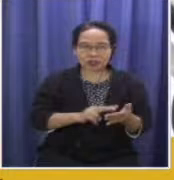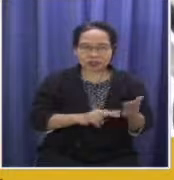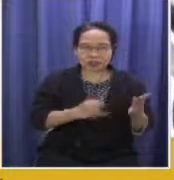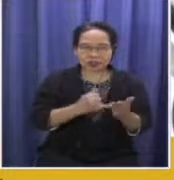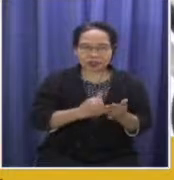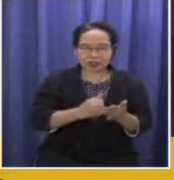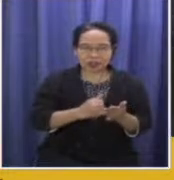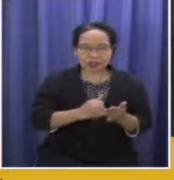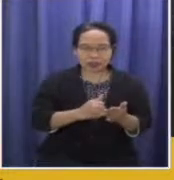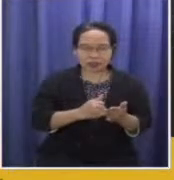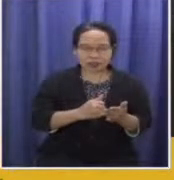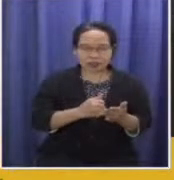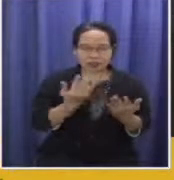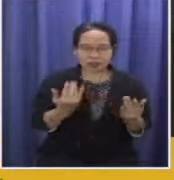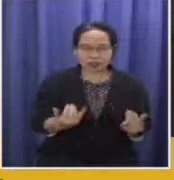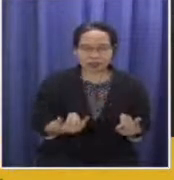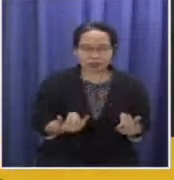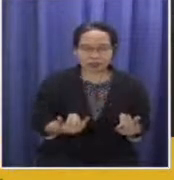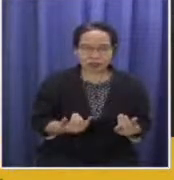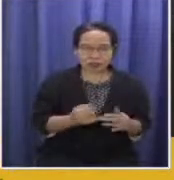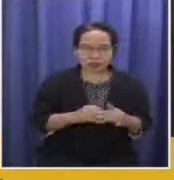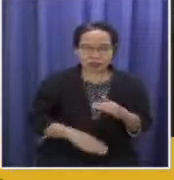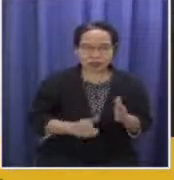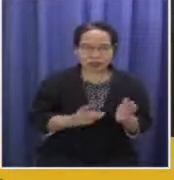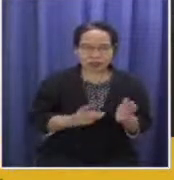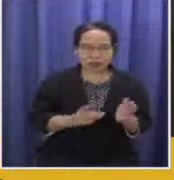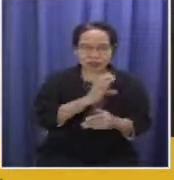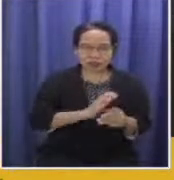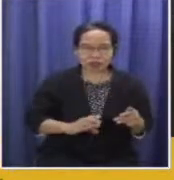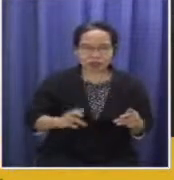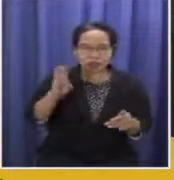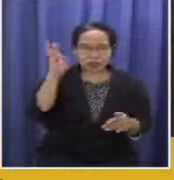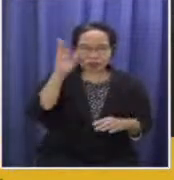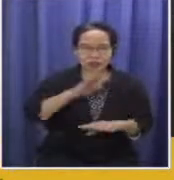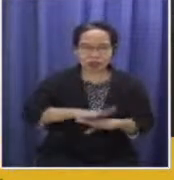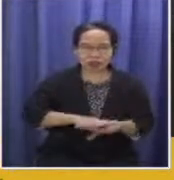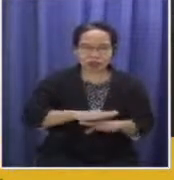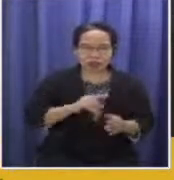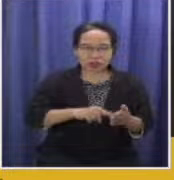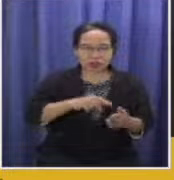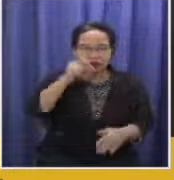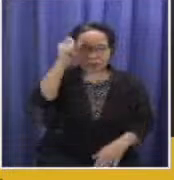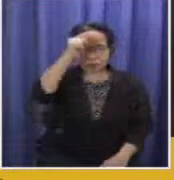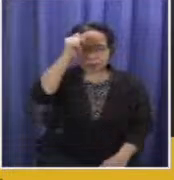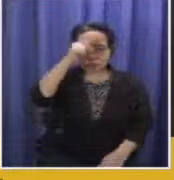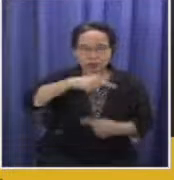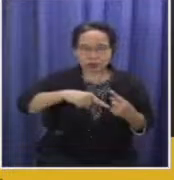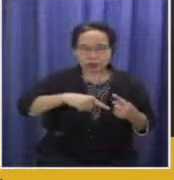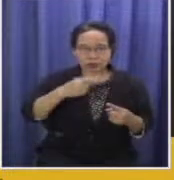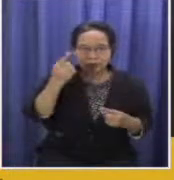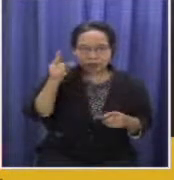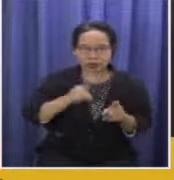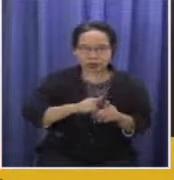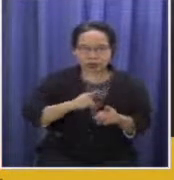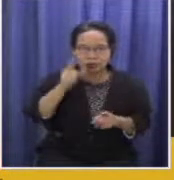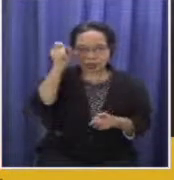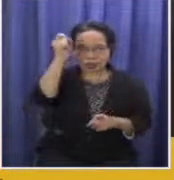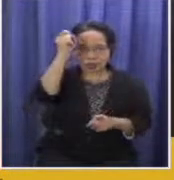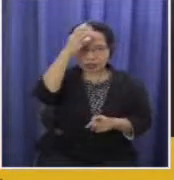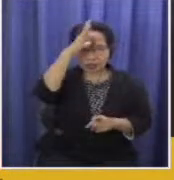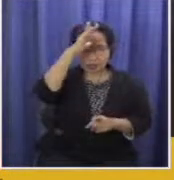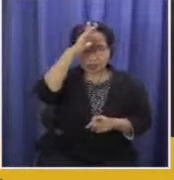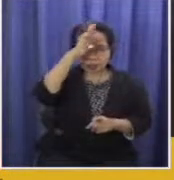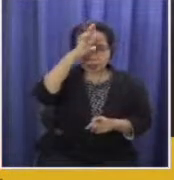Brother Daniel. Now the birth of Jesus Christ was on this wise. When as his